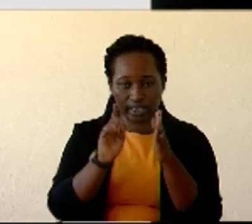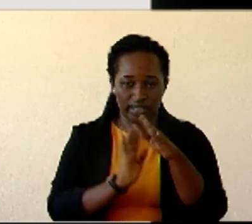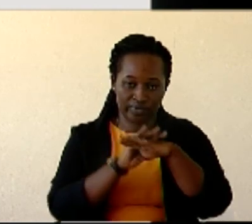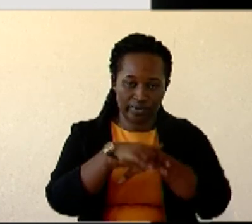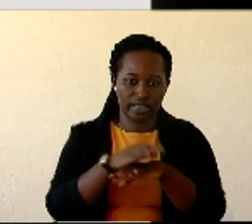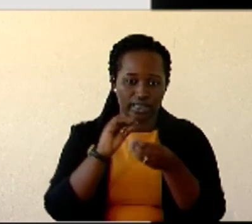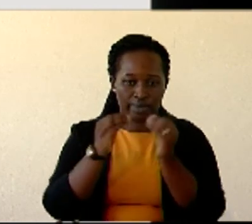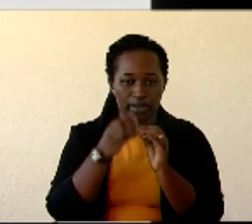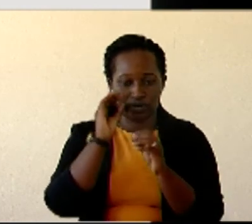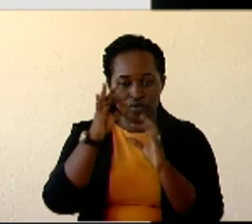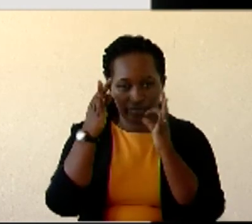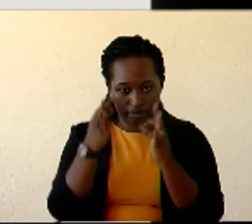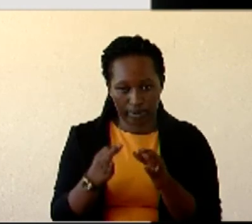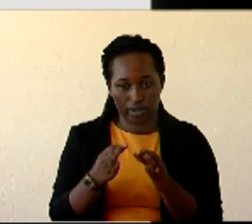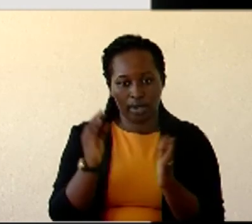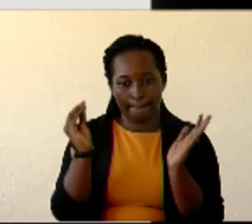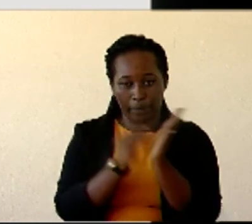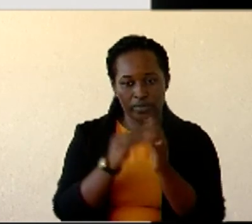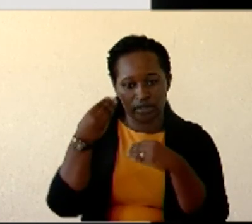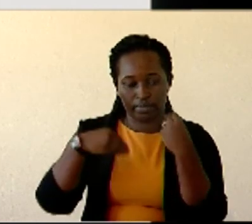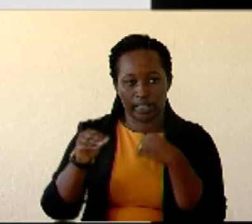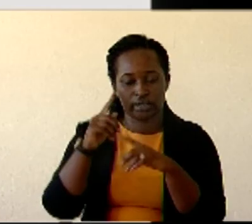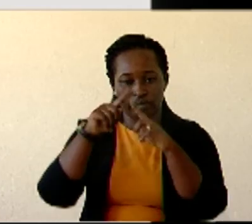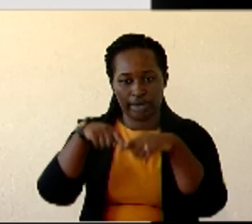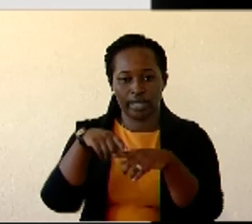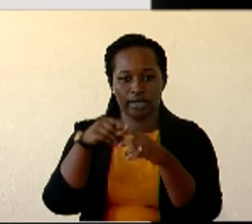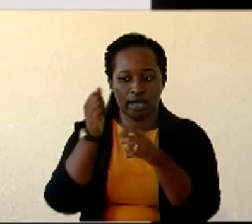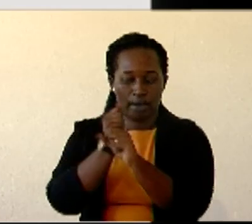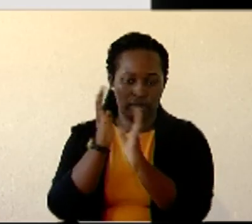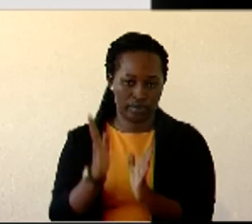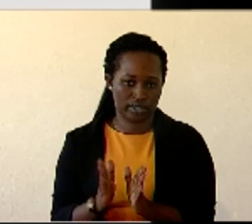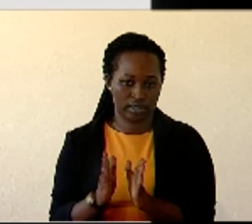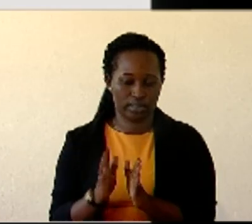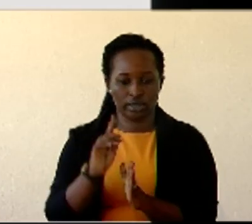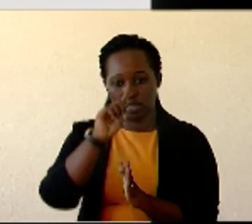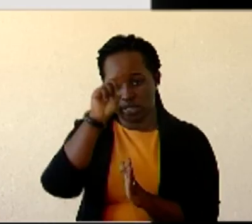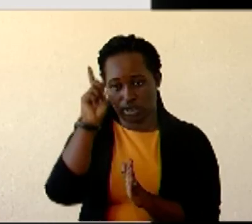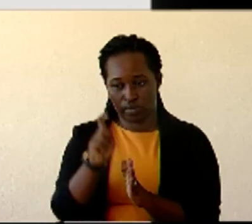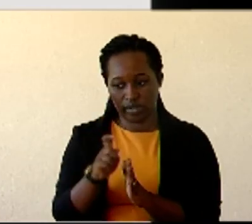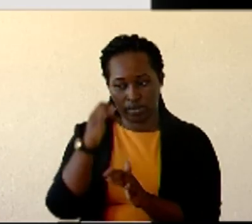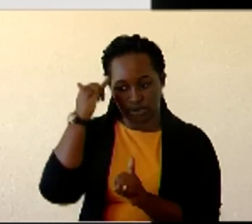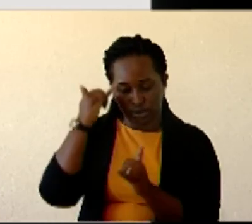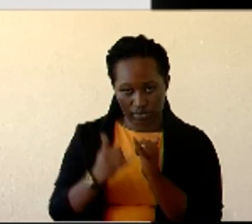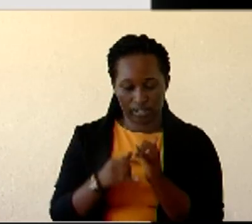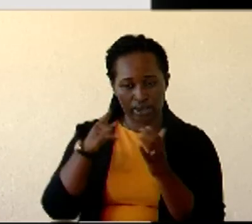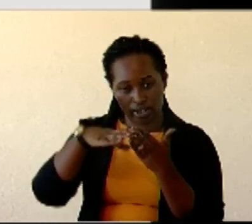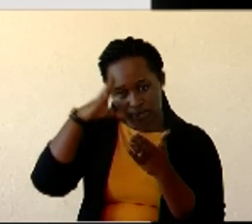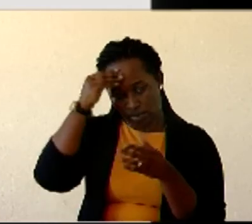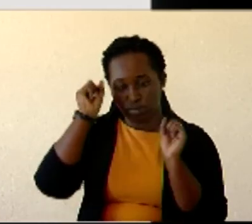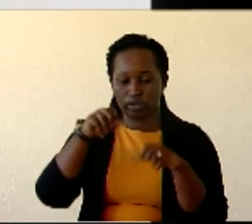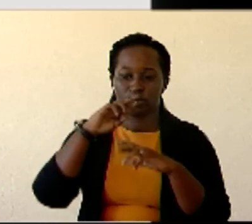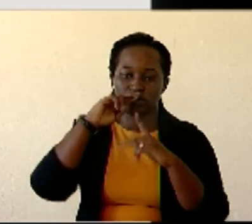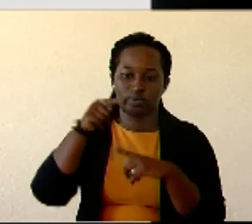the amount of commodity put on the market by producers. Those two questions, I hope by the end of this lesson you are able to answer